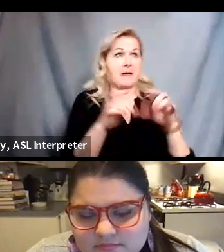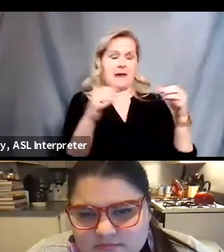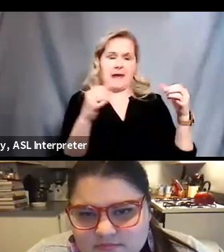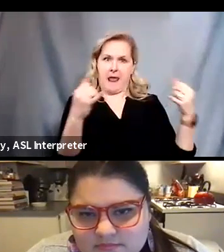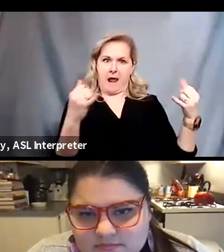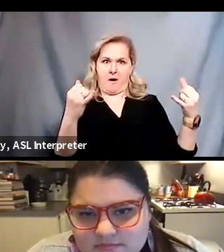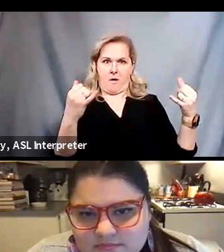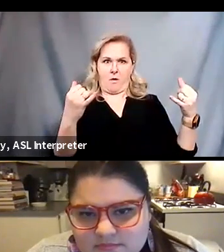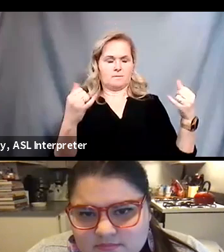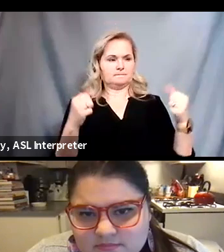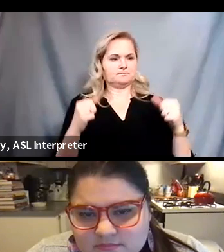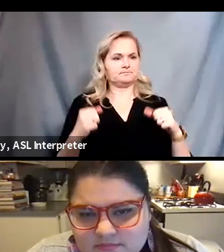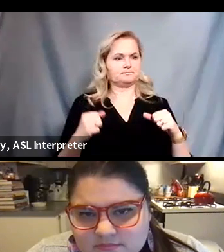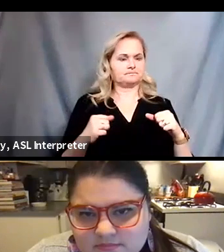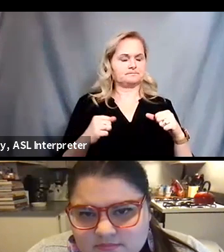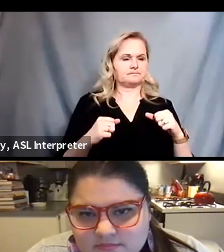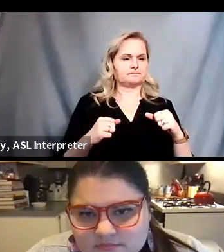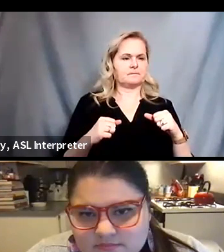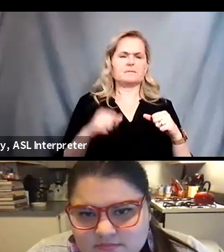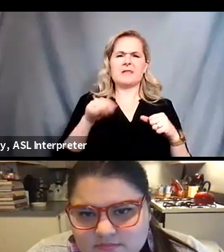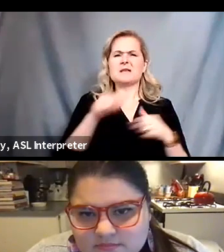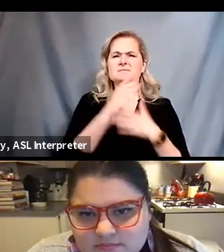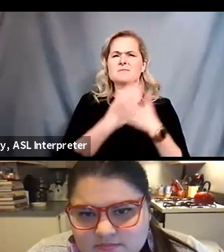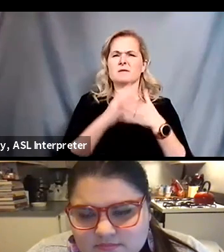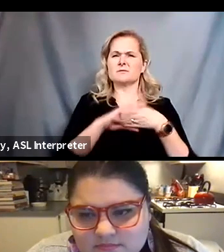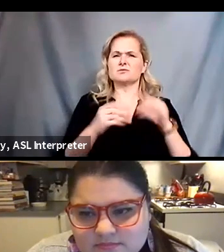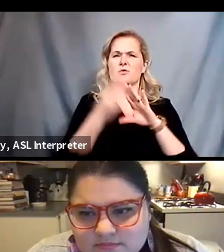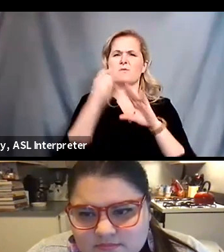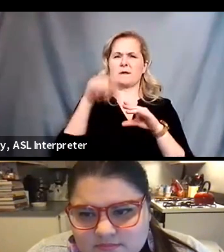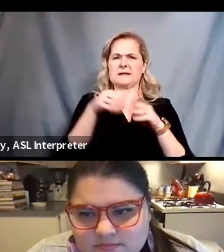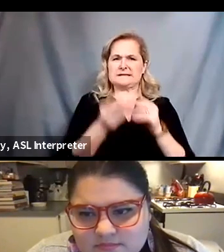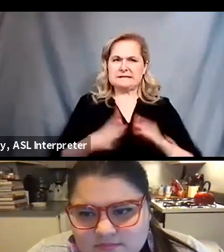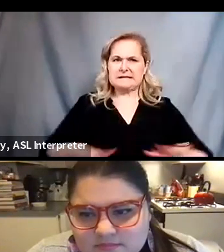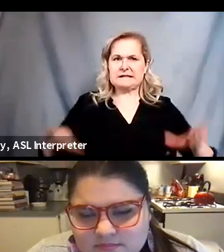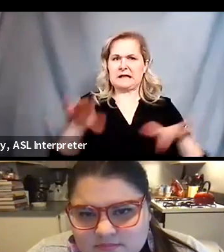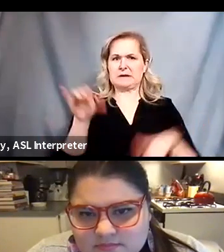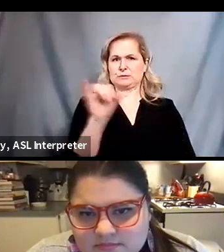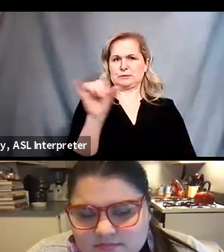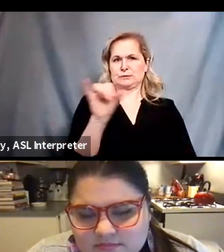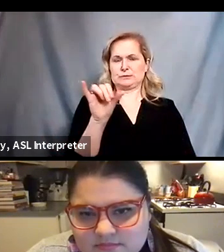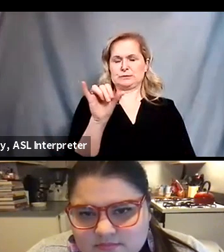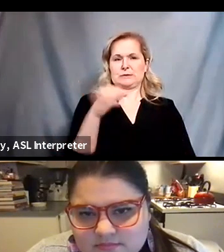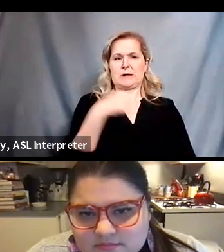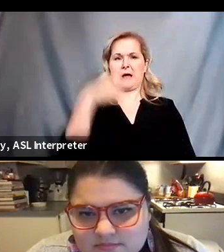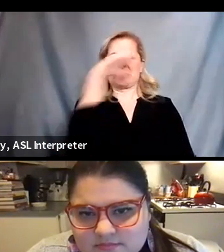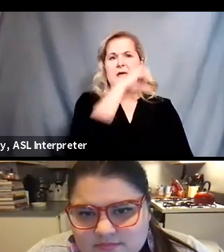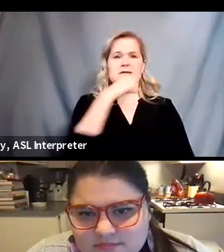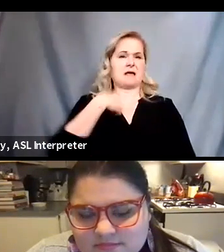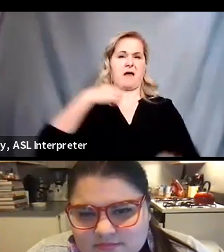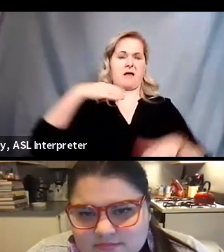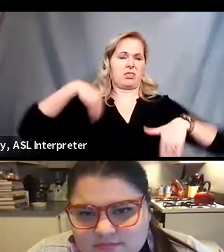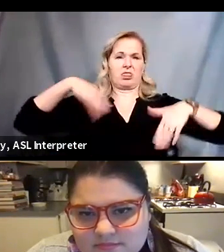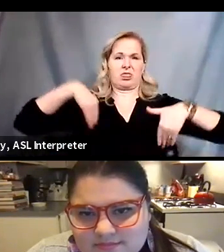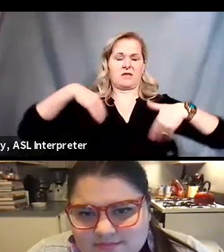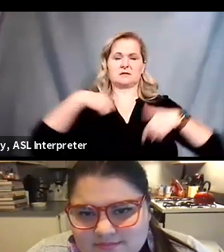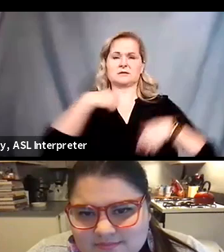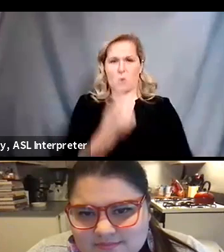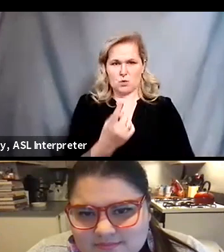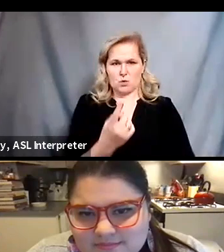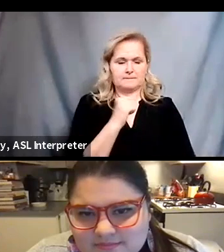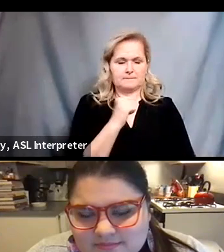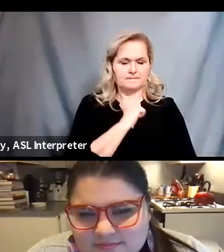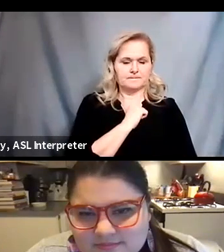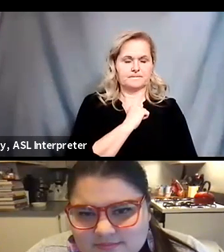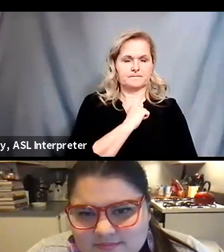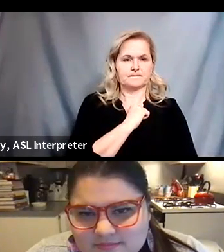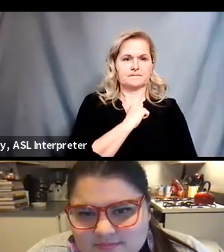you know, this is part of the story of this land too, which I guess I've been remiss in telling, you